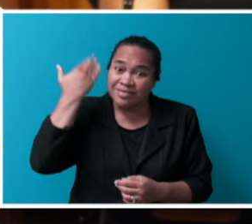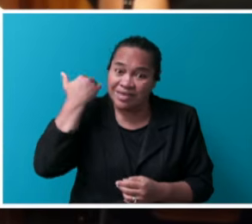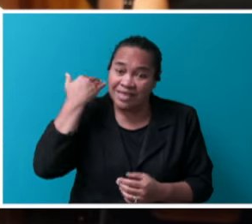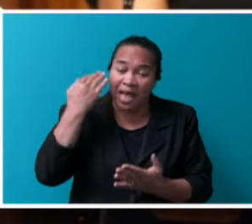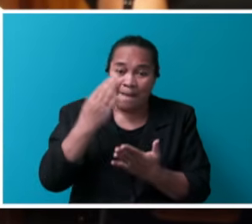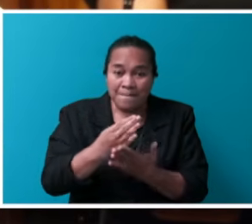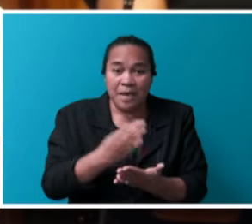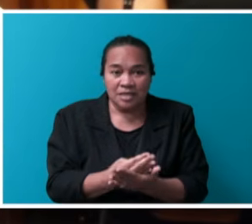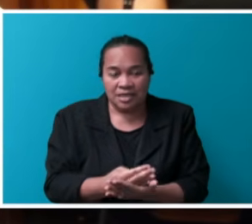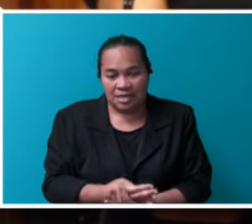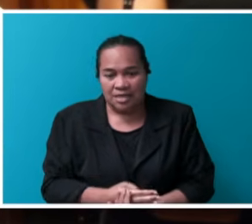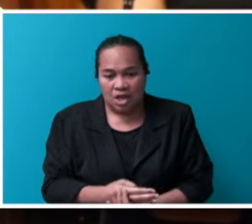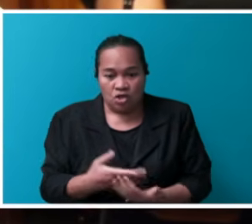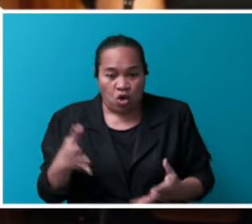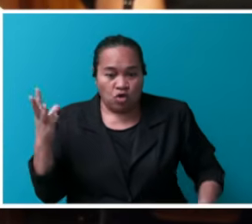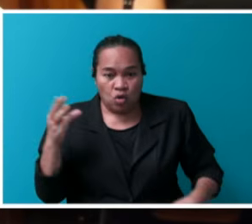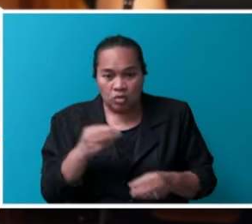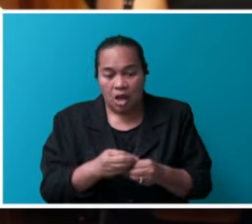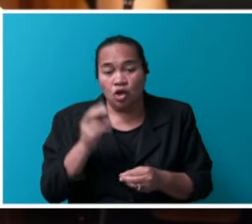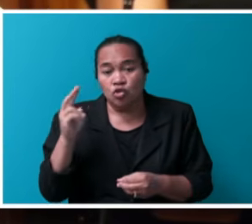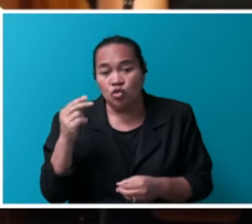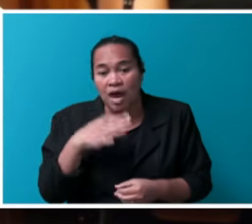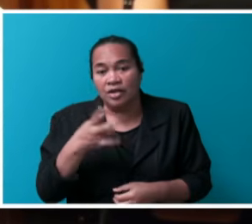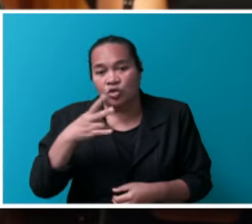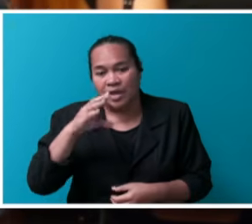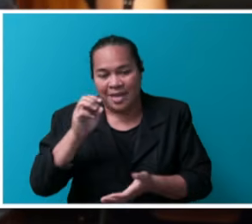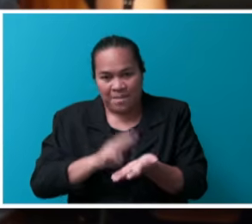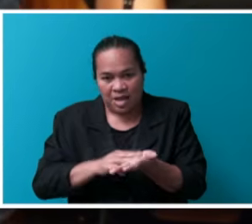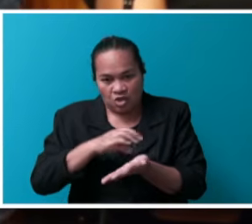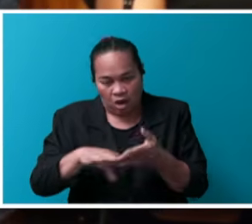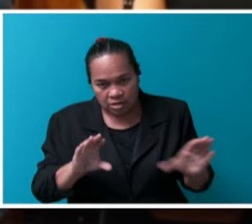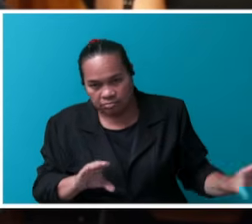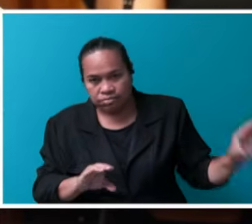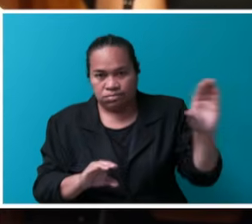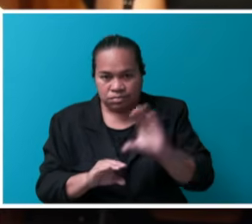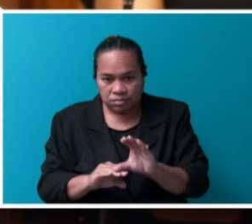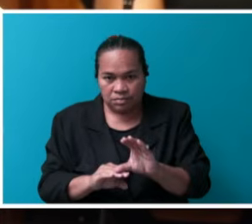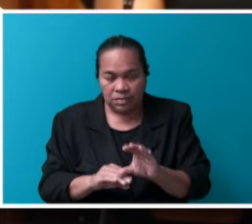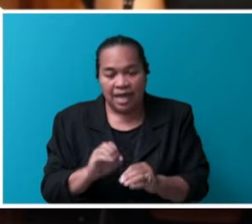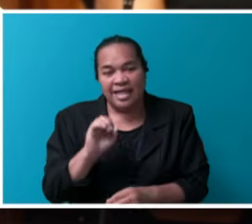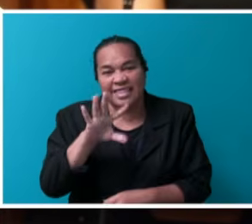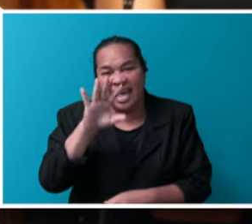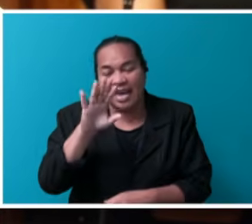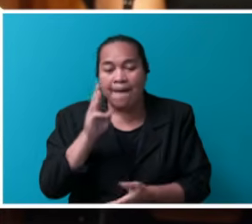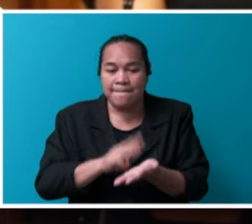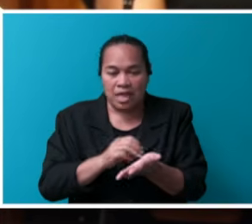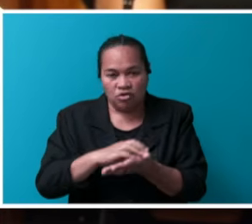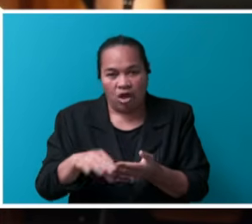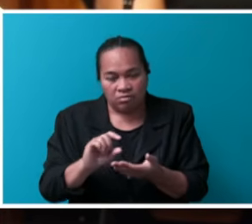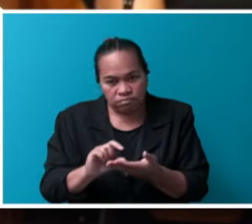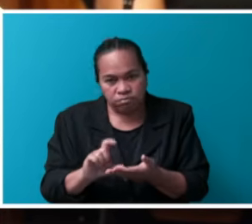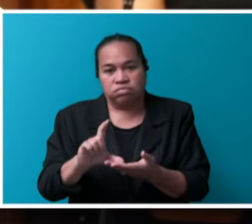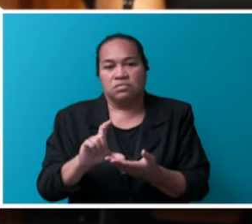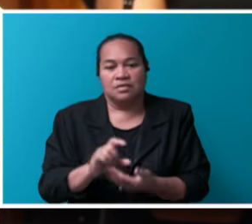budget. A total funding of $220 million is provided, an increase of $10 million.